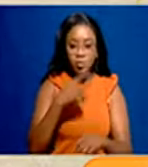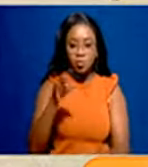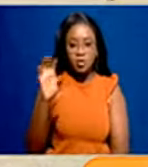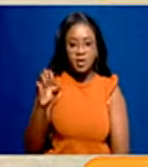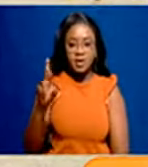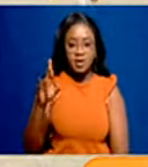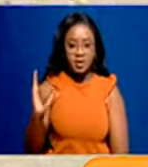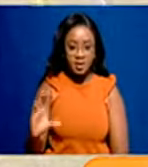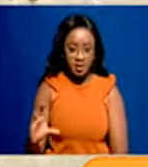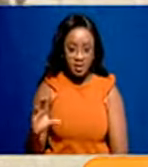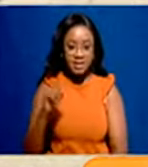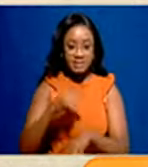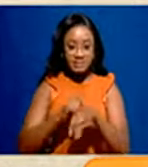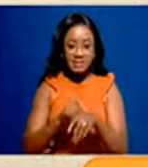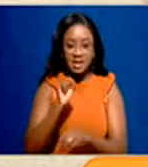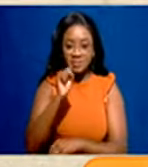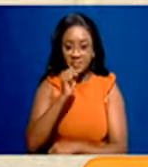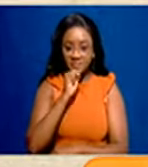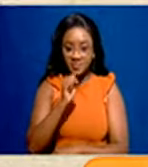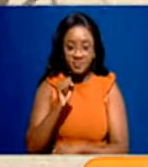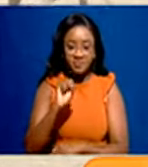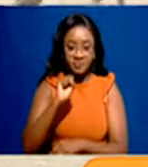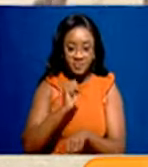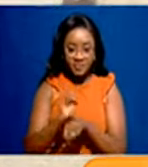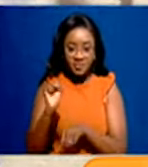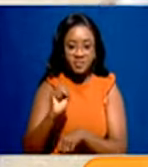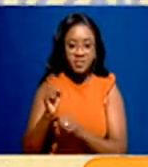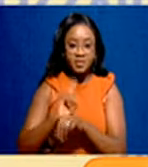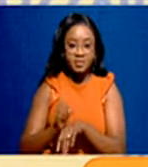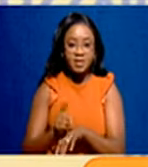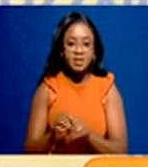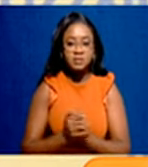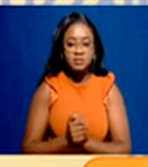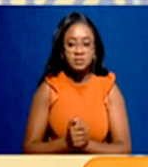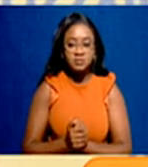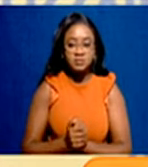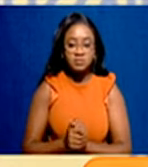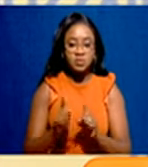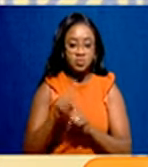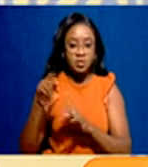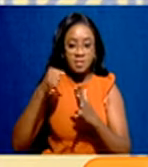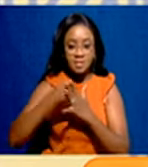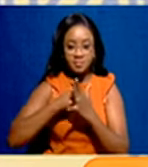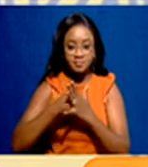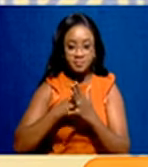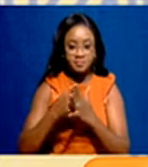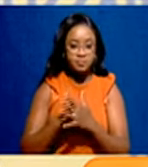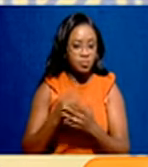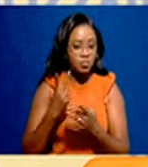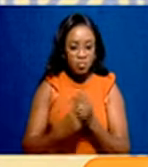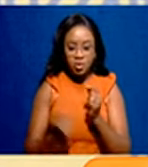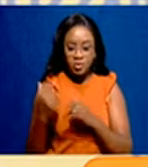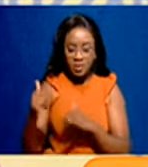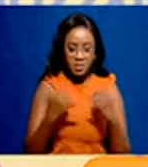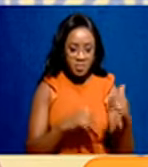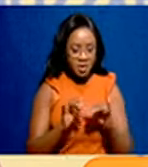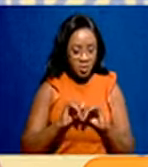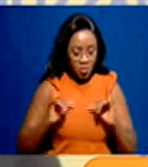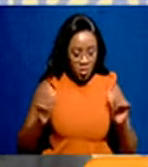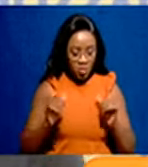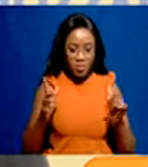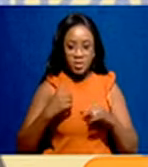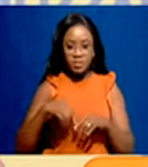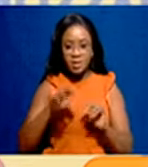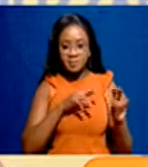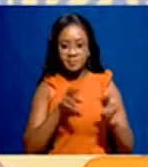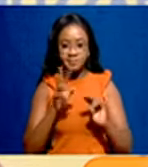target in the 5th minute. Tusker labored in the sweltering heat but held on to advance to the last 16. Vile pia